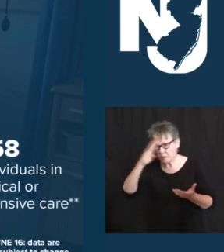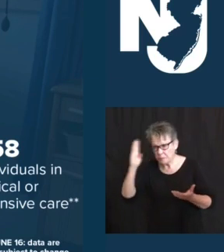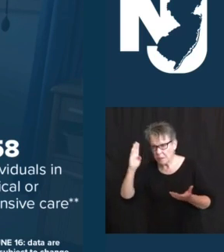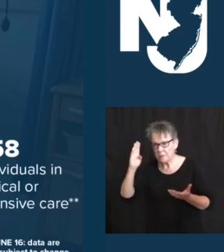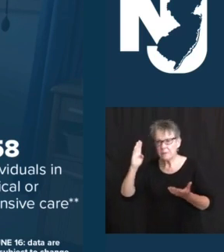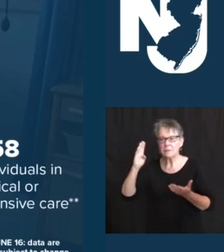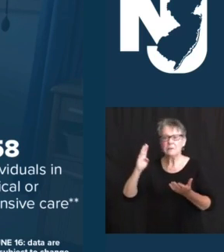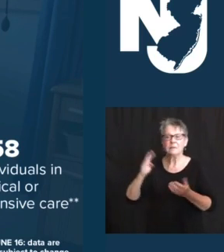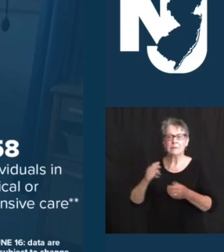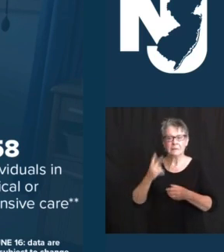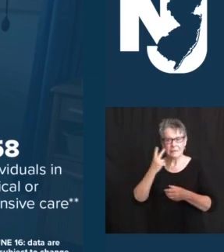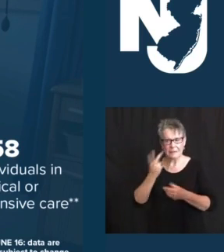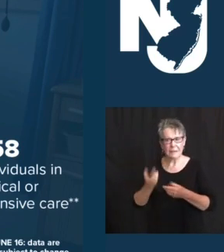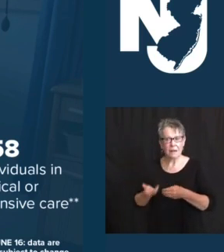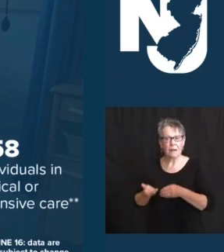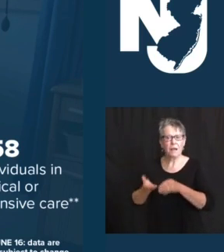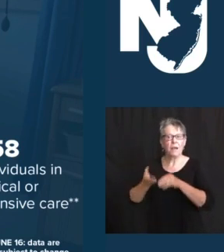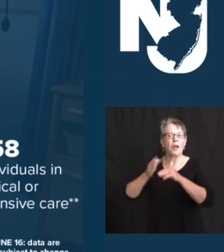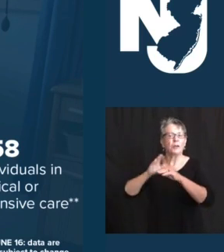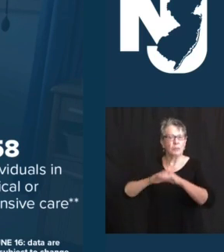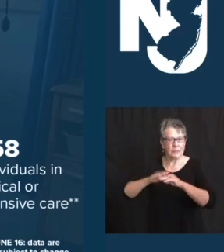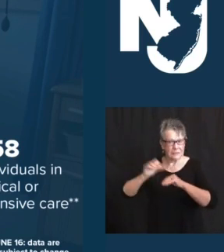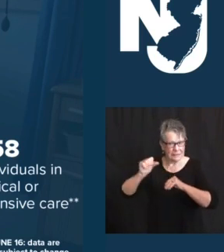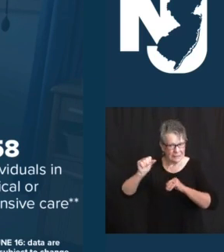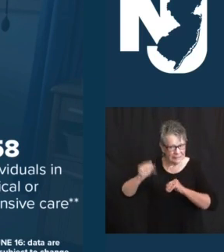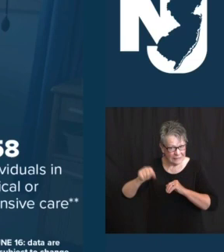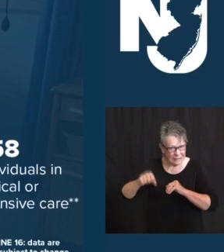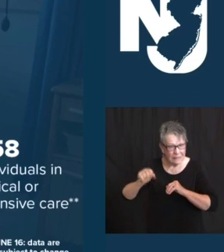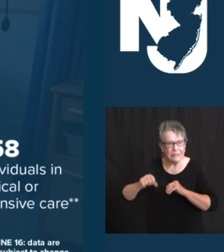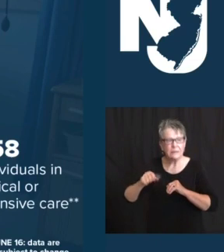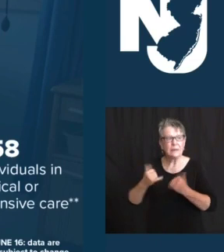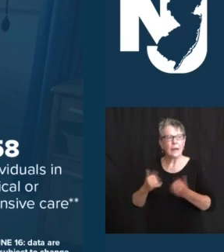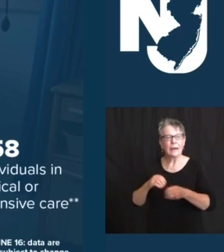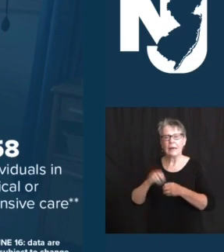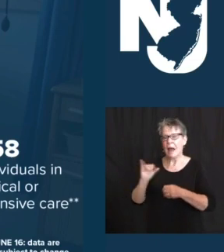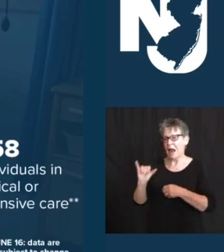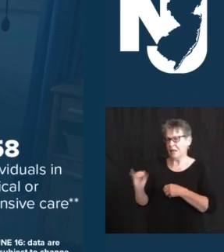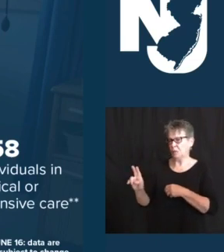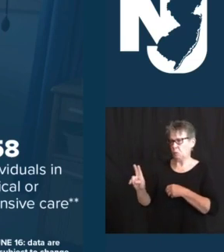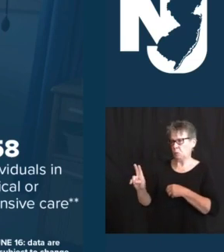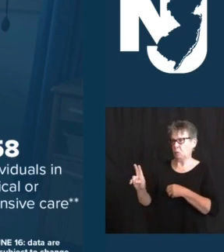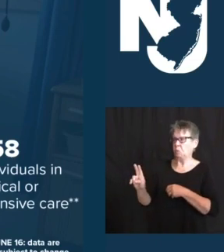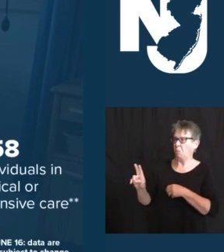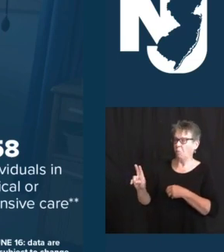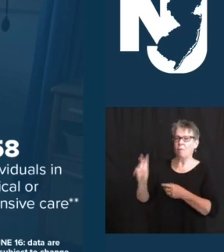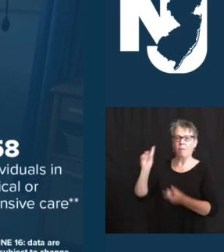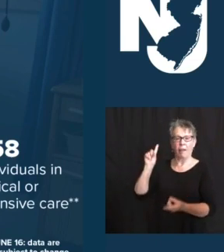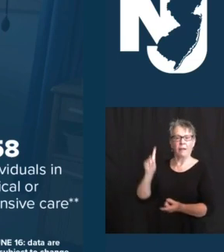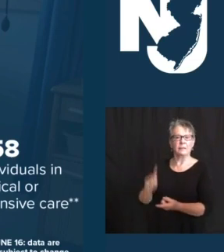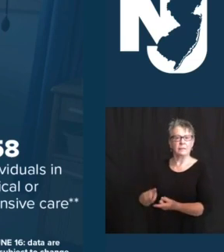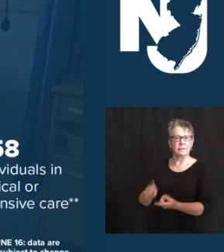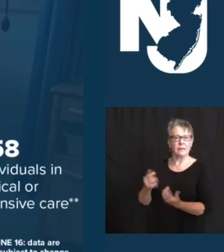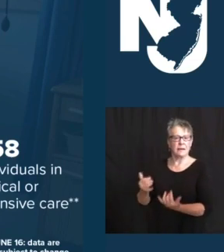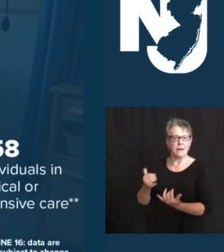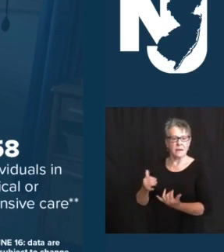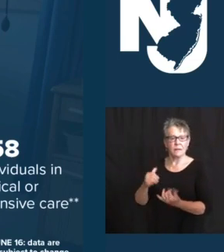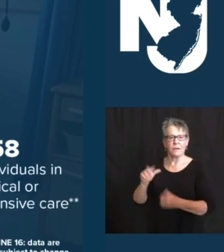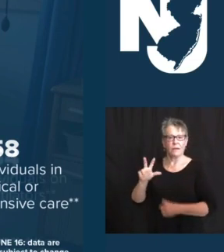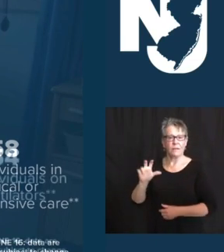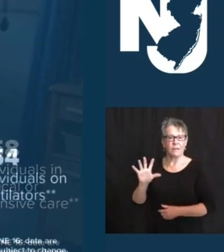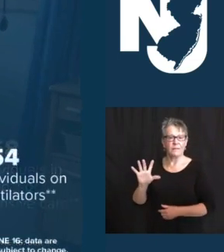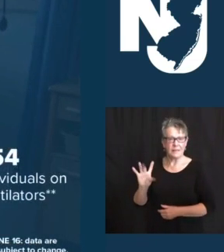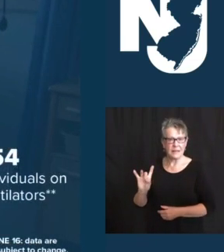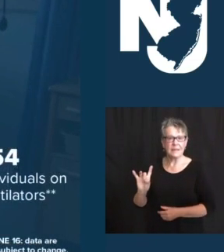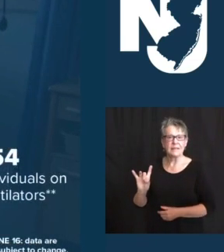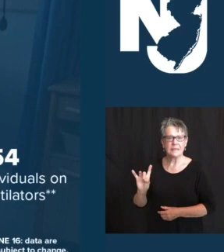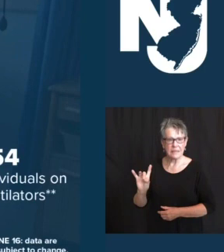number of patients reported in either critical or intensive care did decrease slightly to 358. Number of